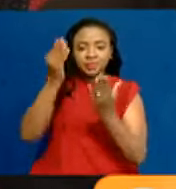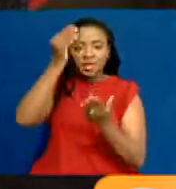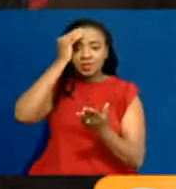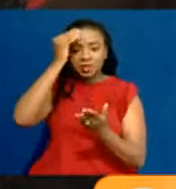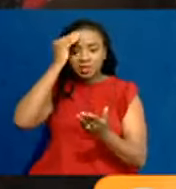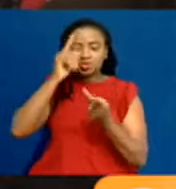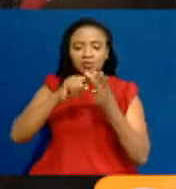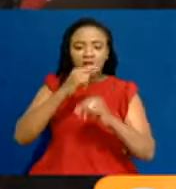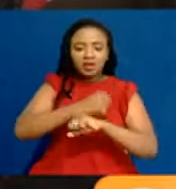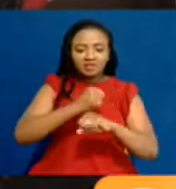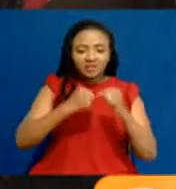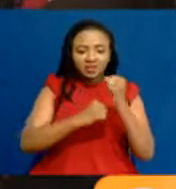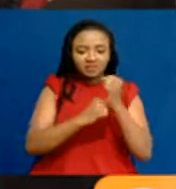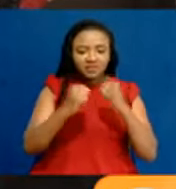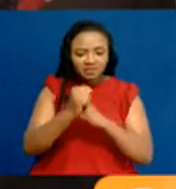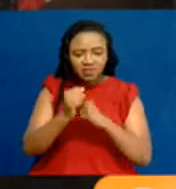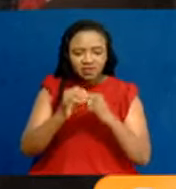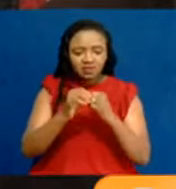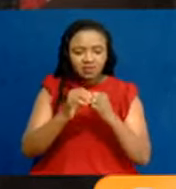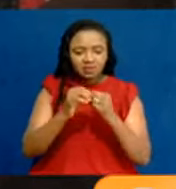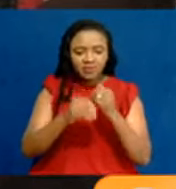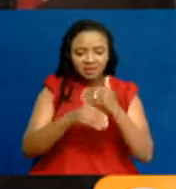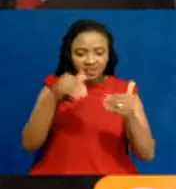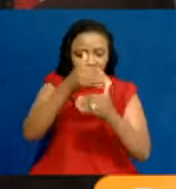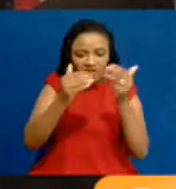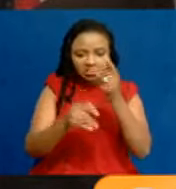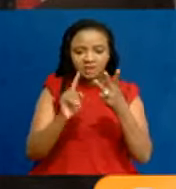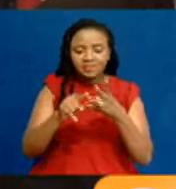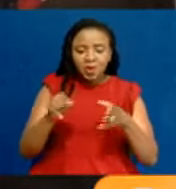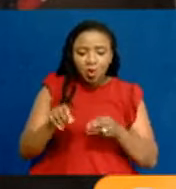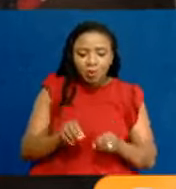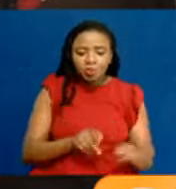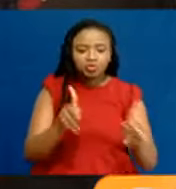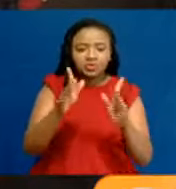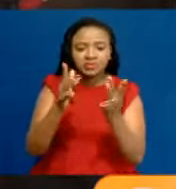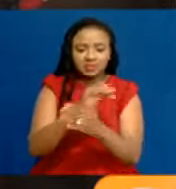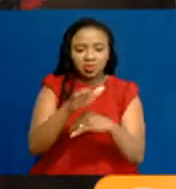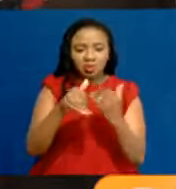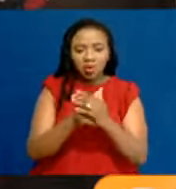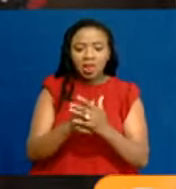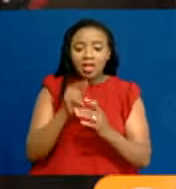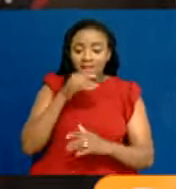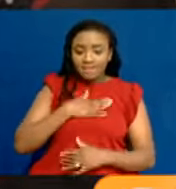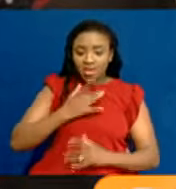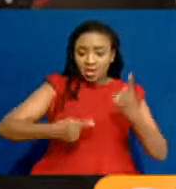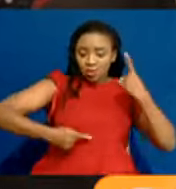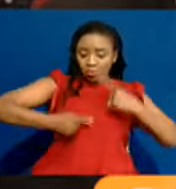and opportunities for all. This victory is not just mine. It